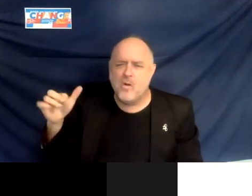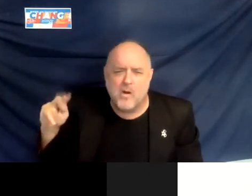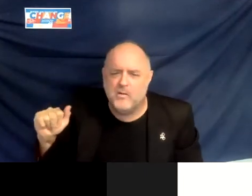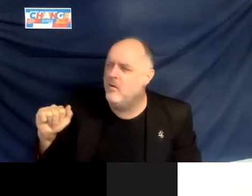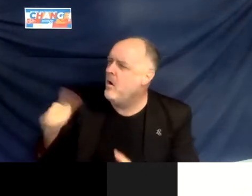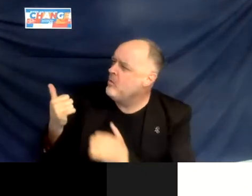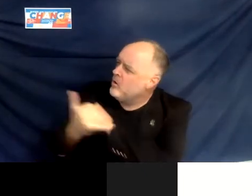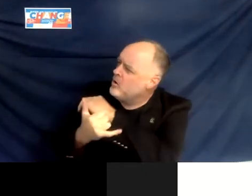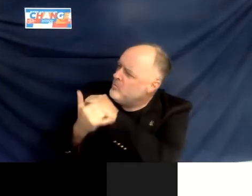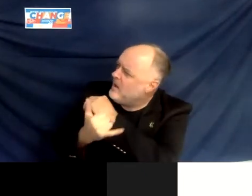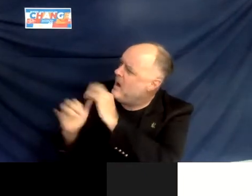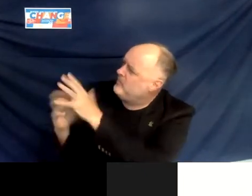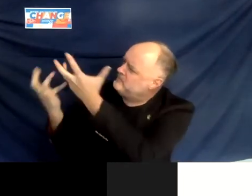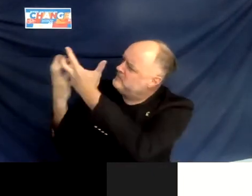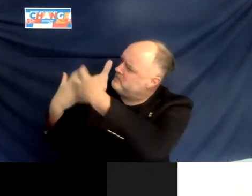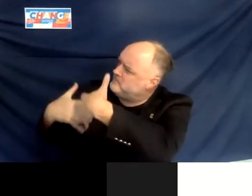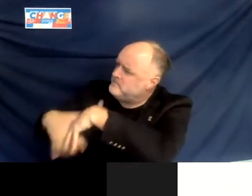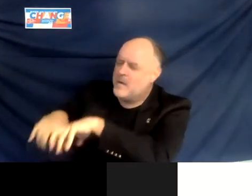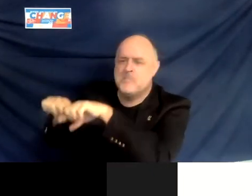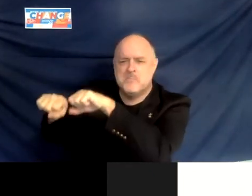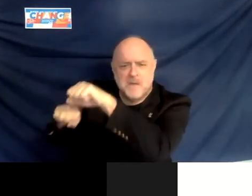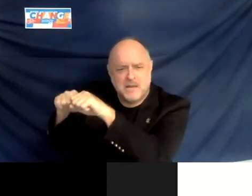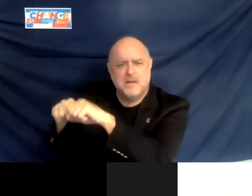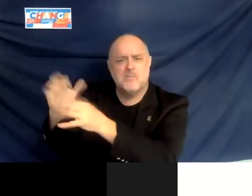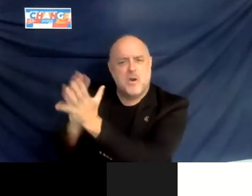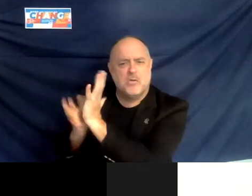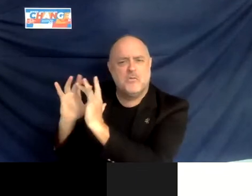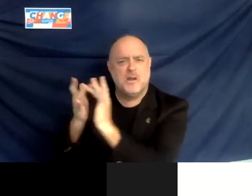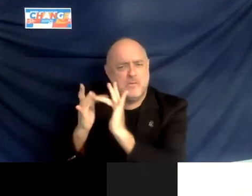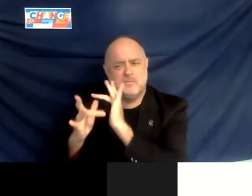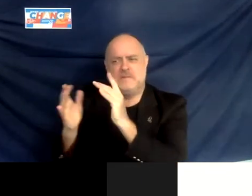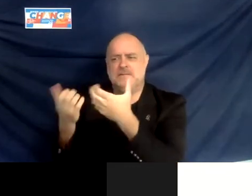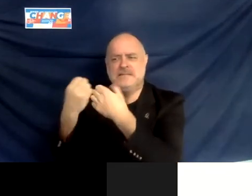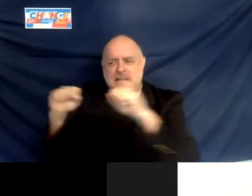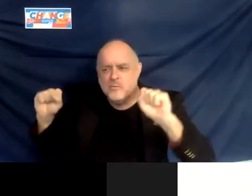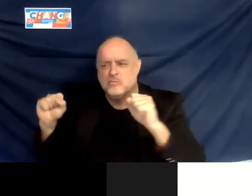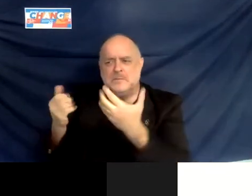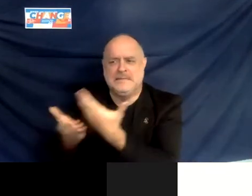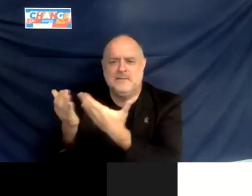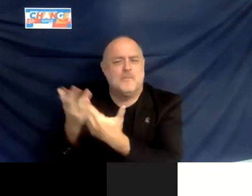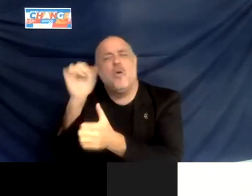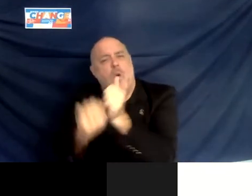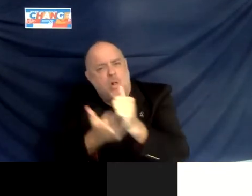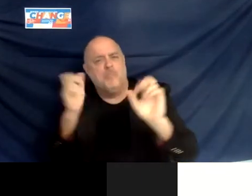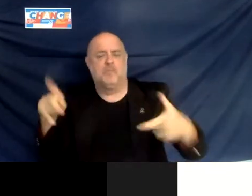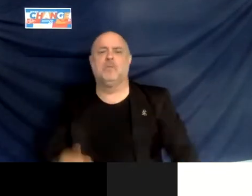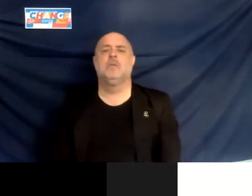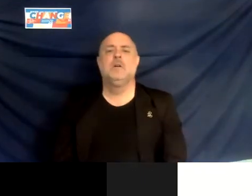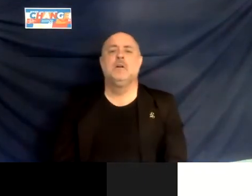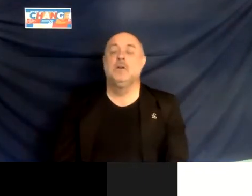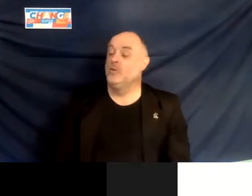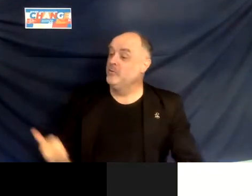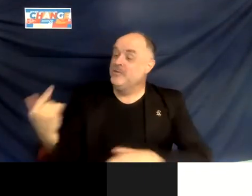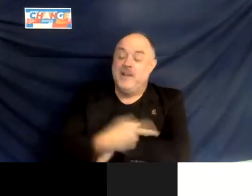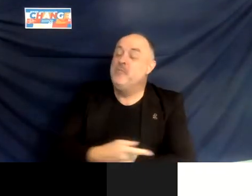transportation networks to their local needs and to make sure biking is safer and easier for everyone. So for this virtual ride, we're